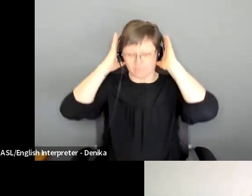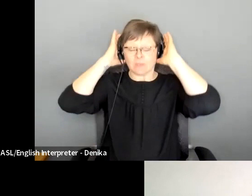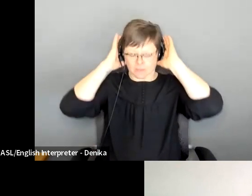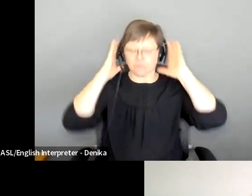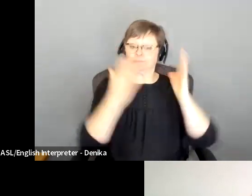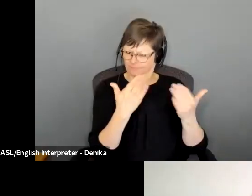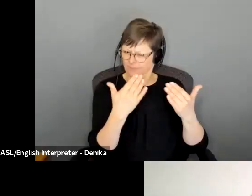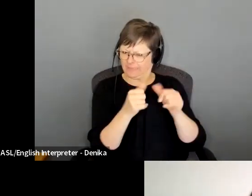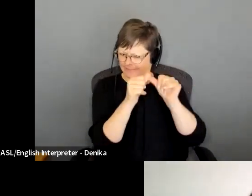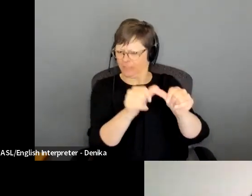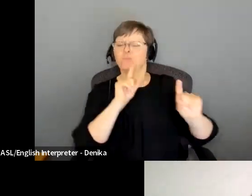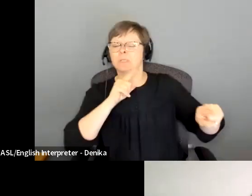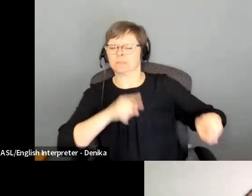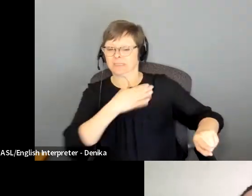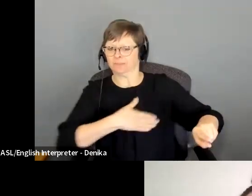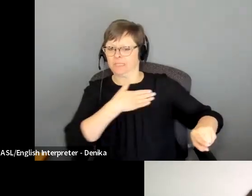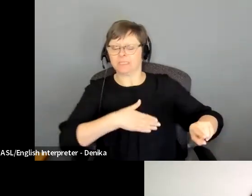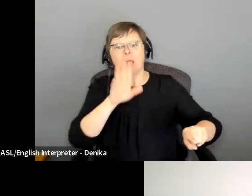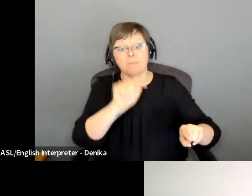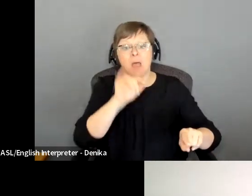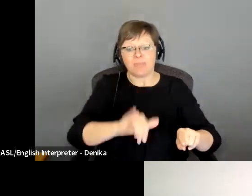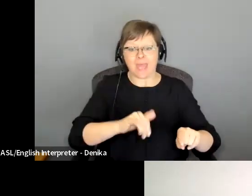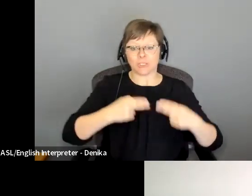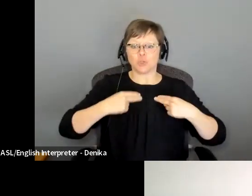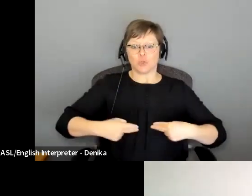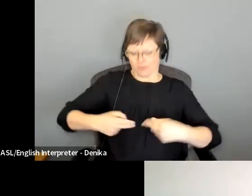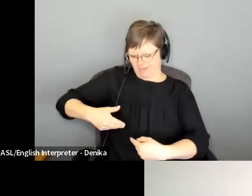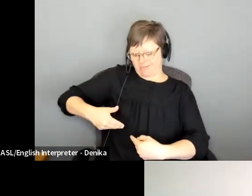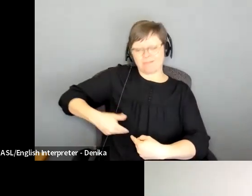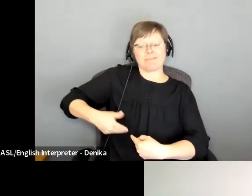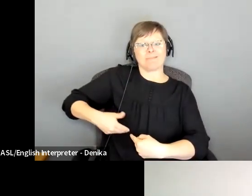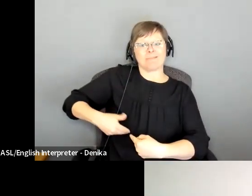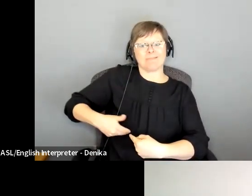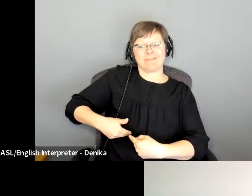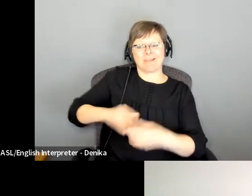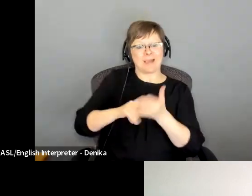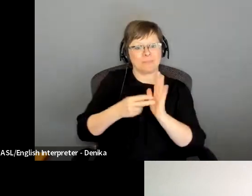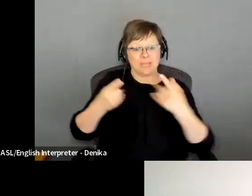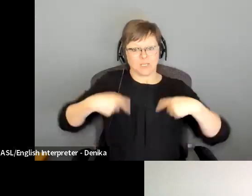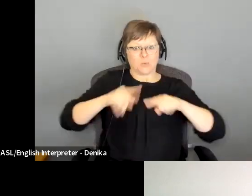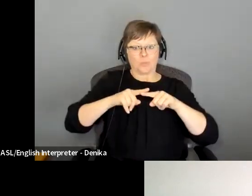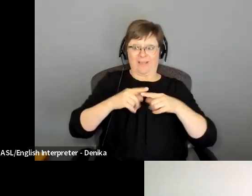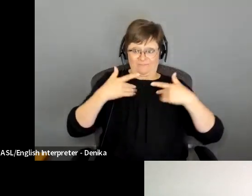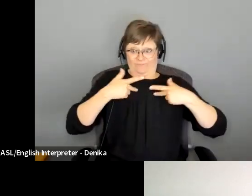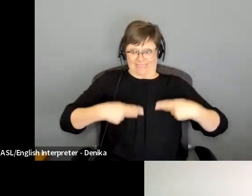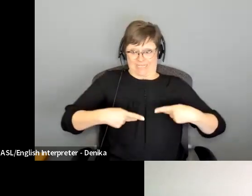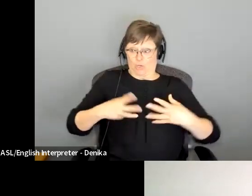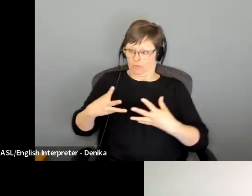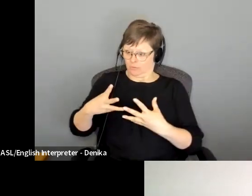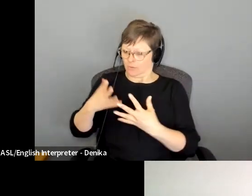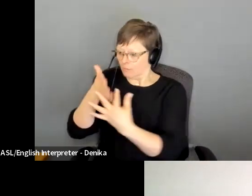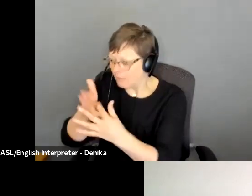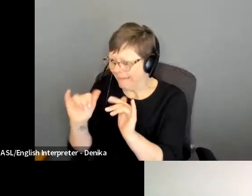flow in, but this is an opportunity to look at our human instincts when we are intervening in a physical collision versus a